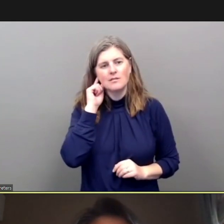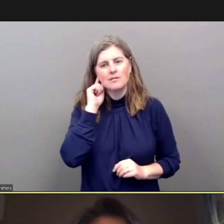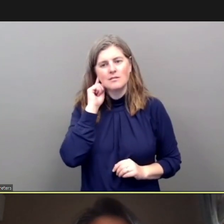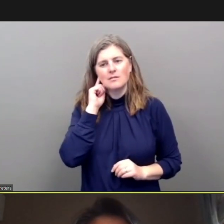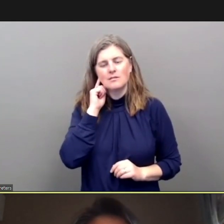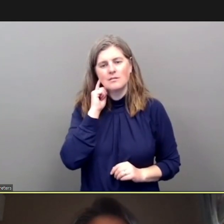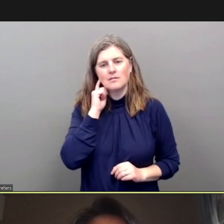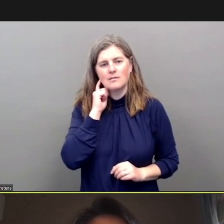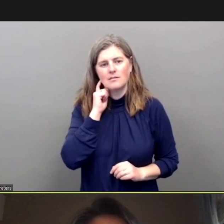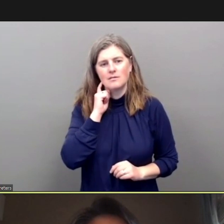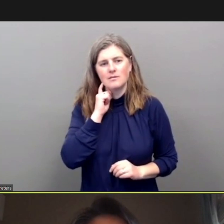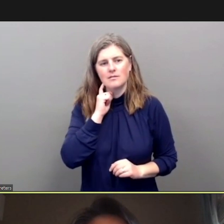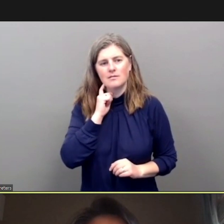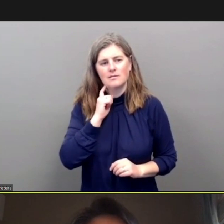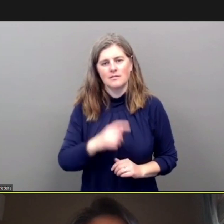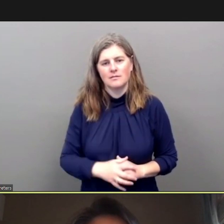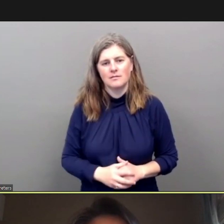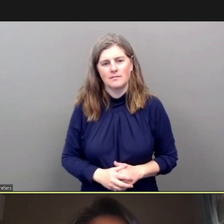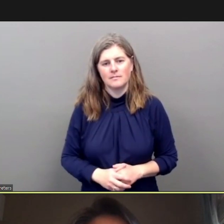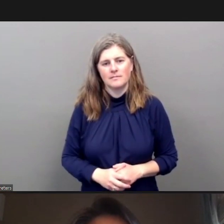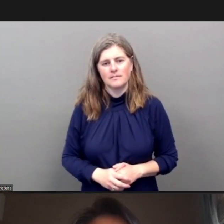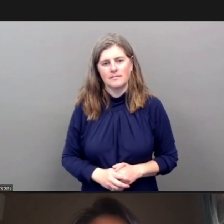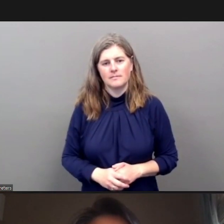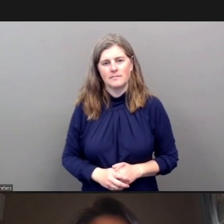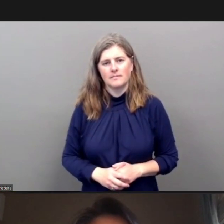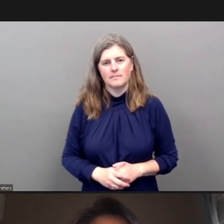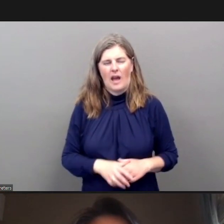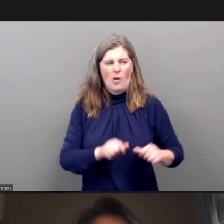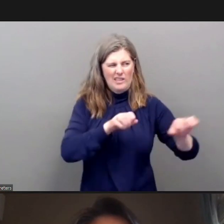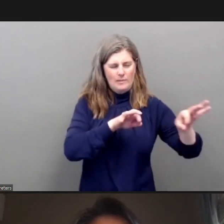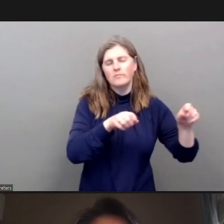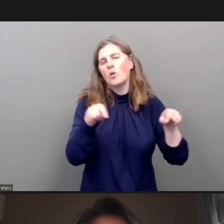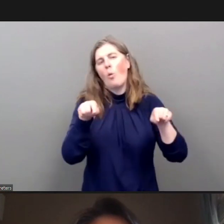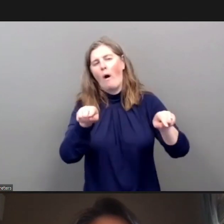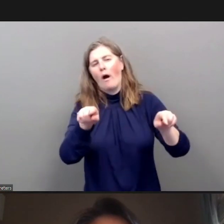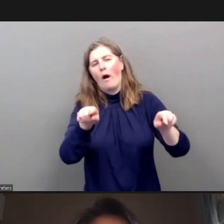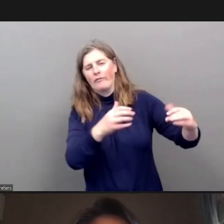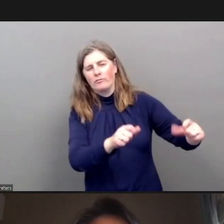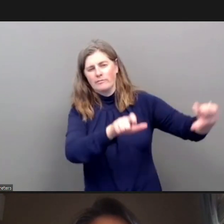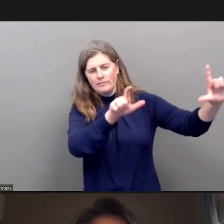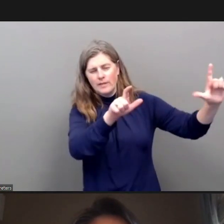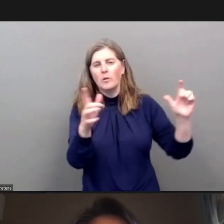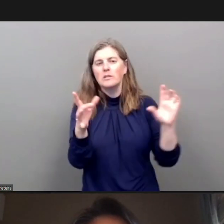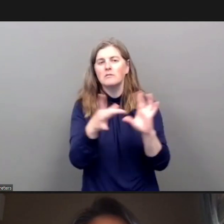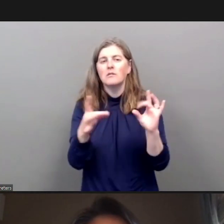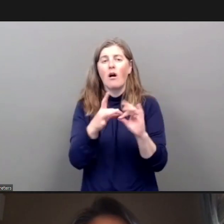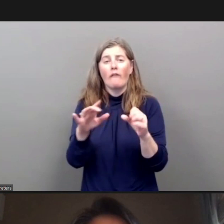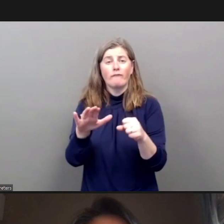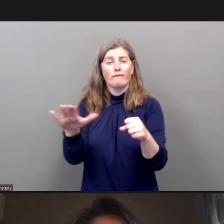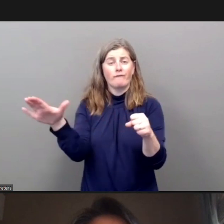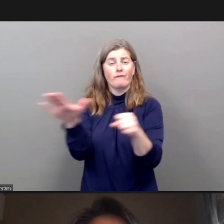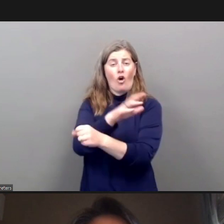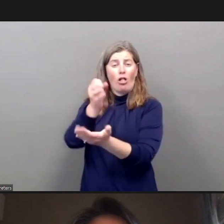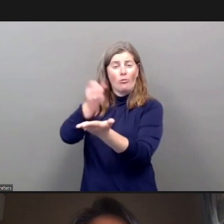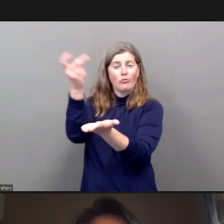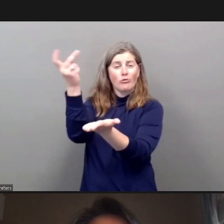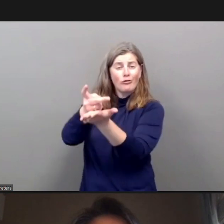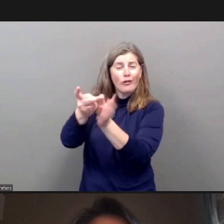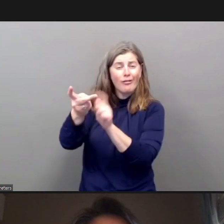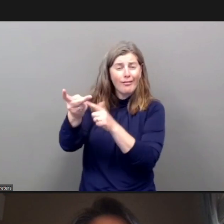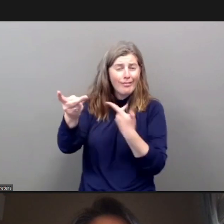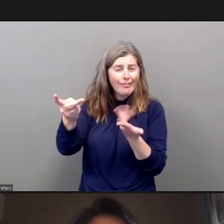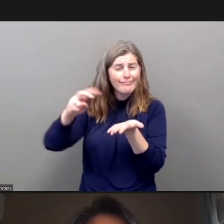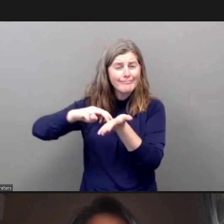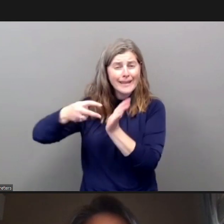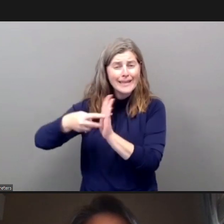tracker here. Sorry, and I can explain that. While you're doing that, I'll just start by saying, yeah, a full approval just means that